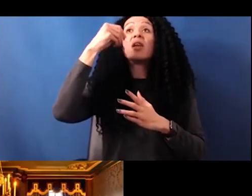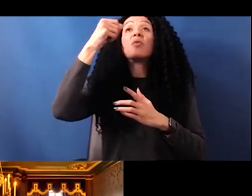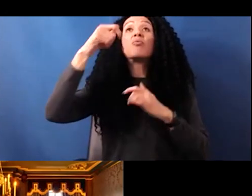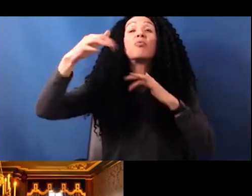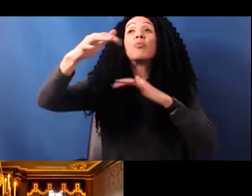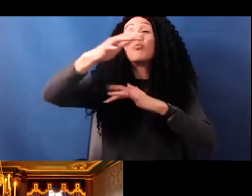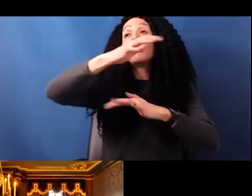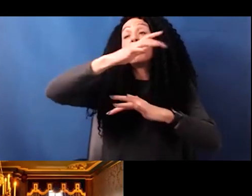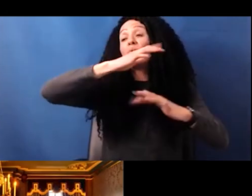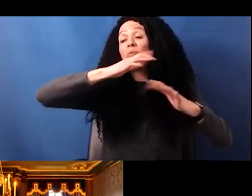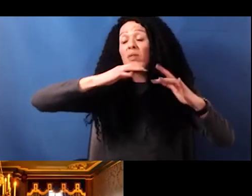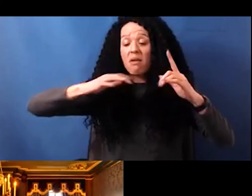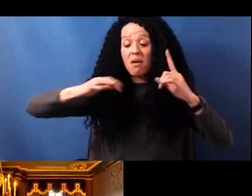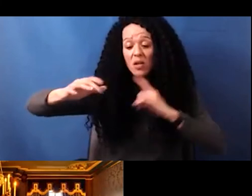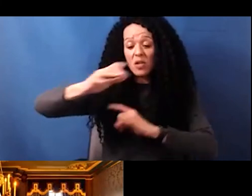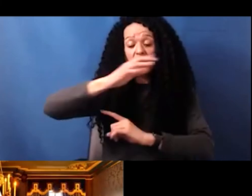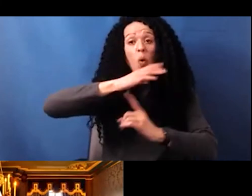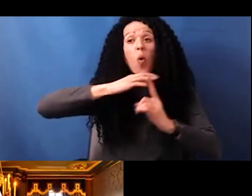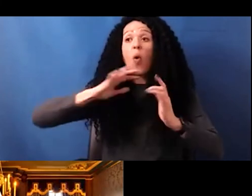spirit through